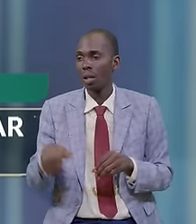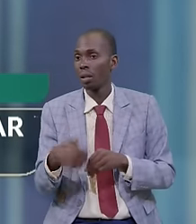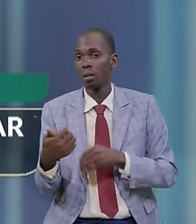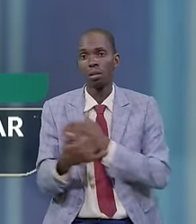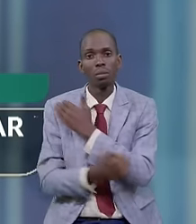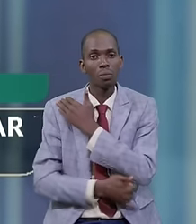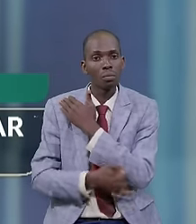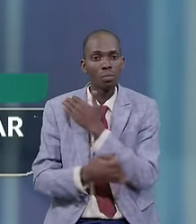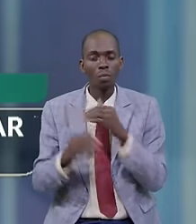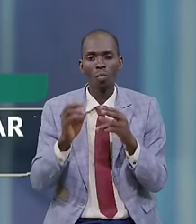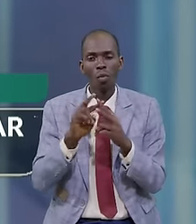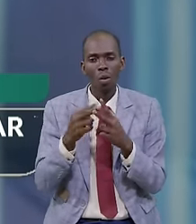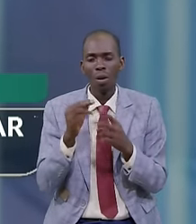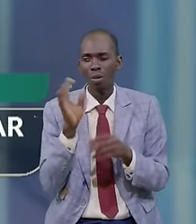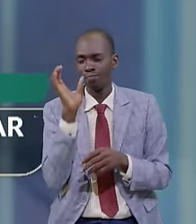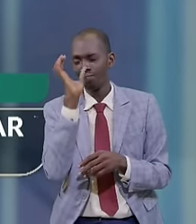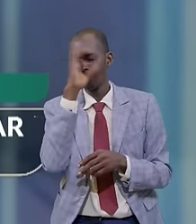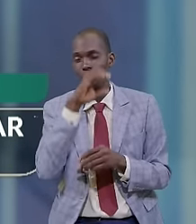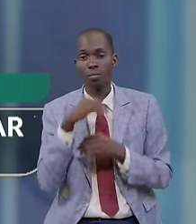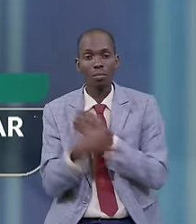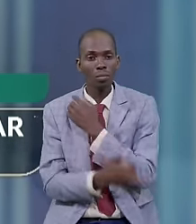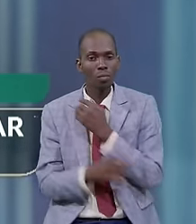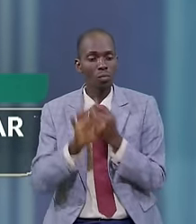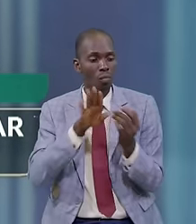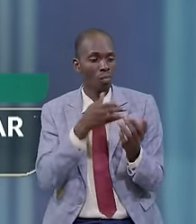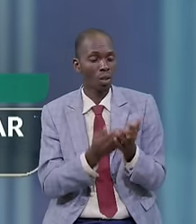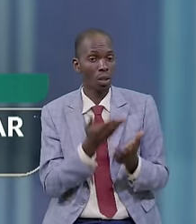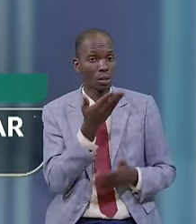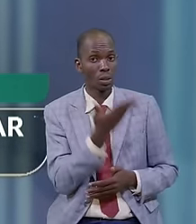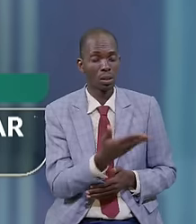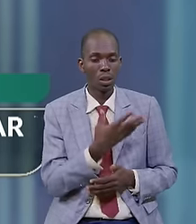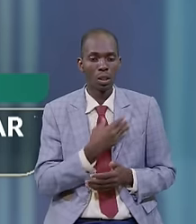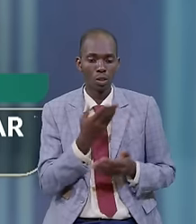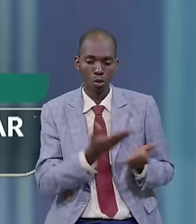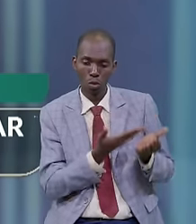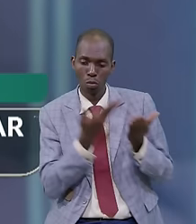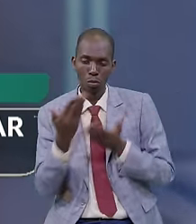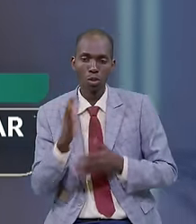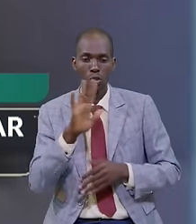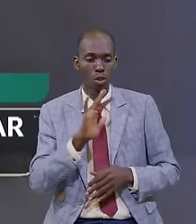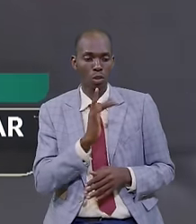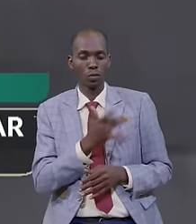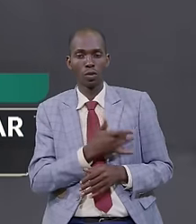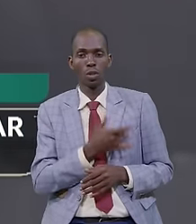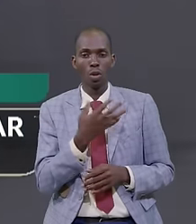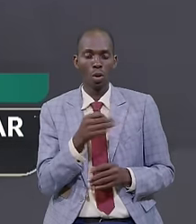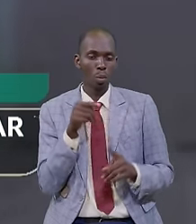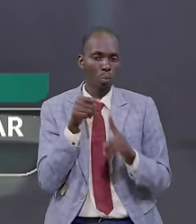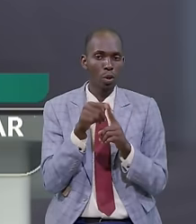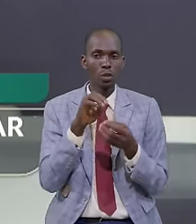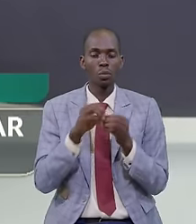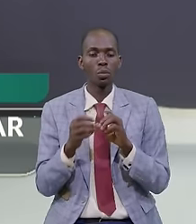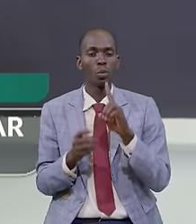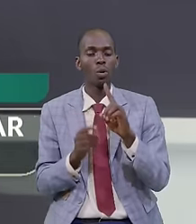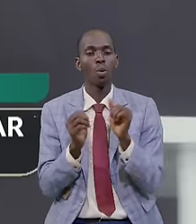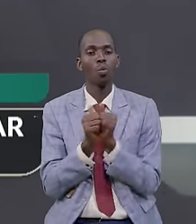strange land. And you get there, but you carried your conviction of point number one with you. And you come